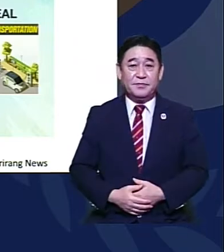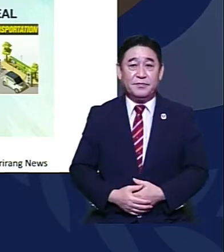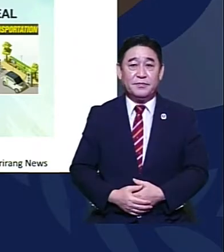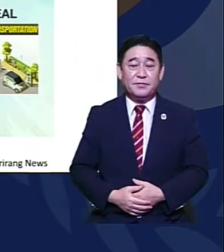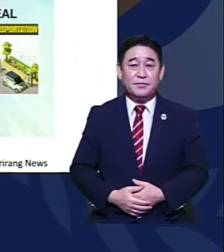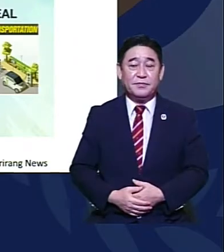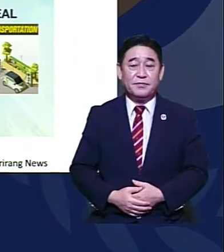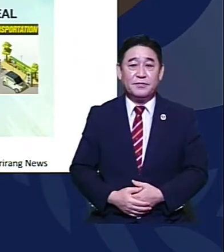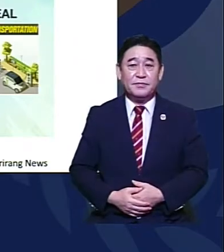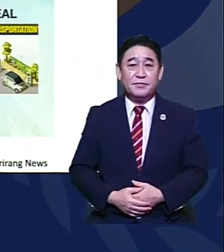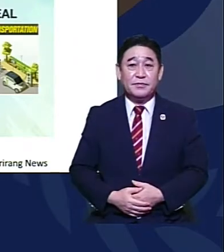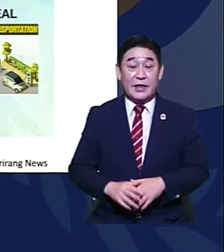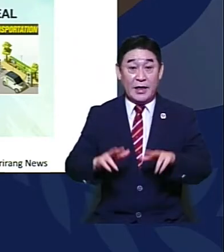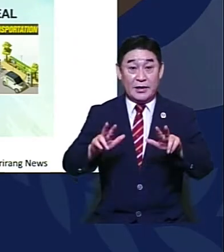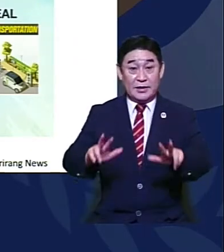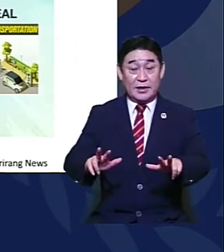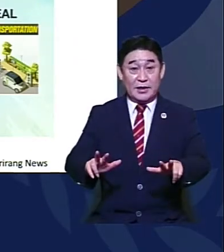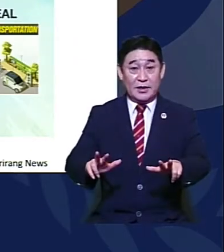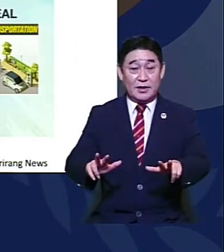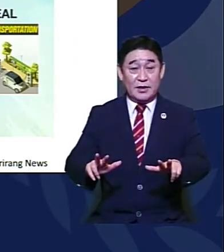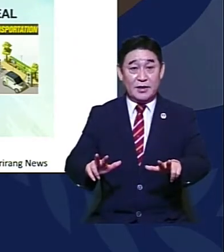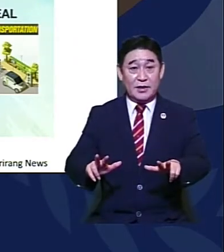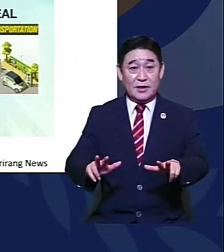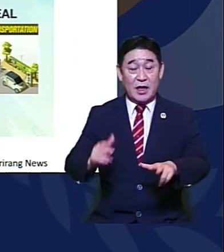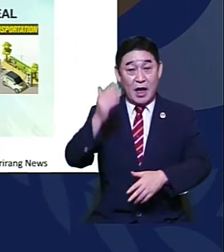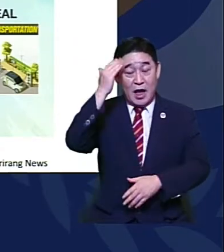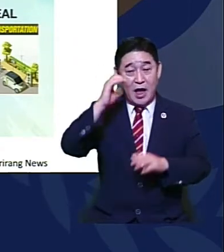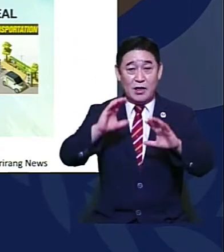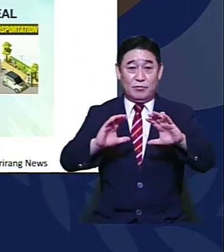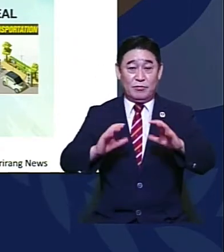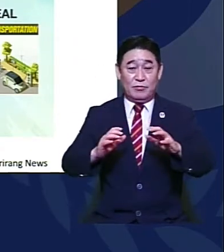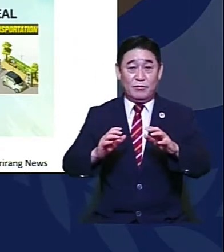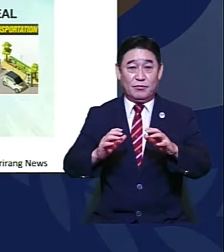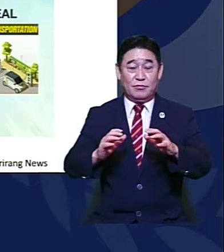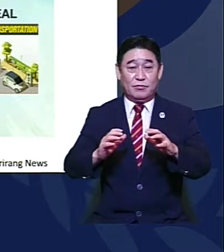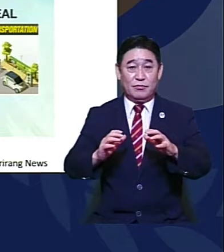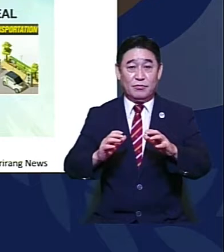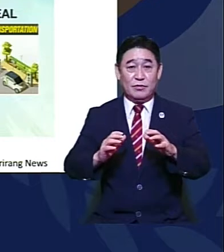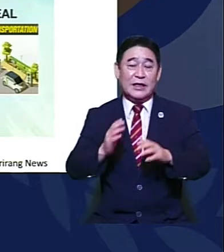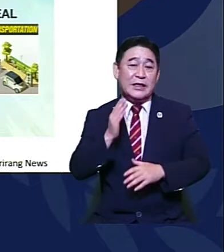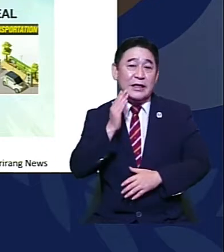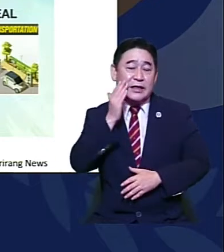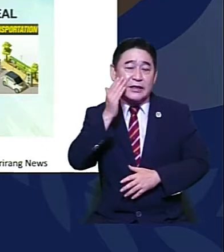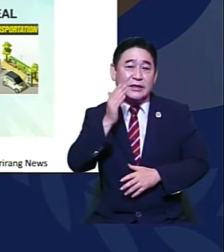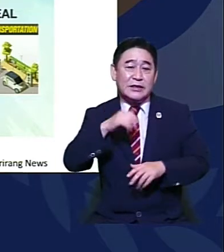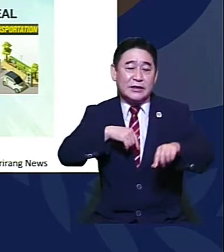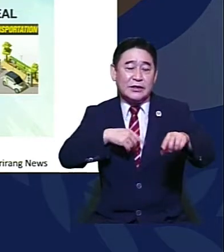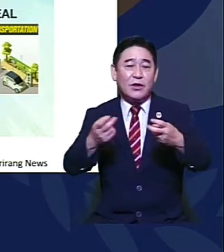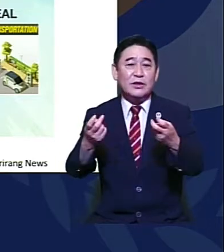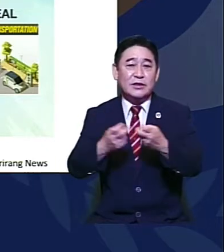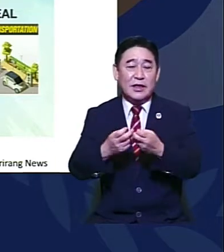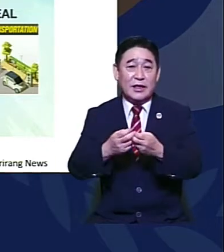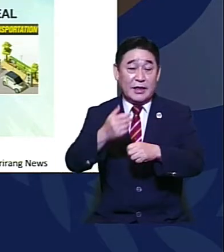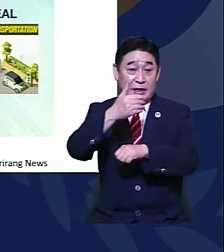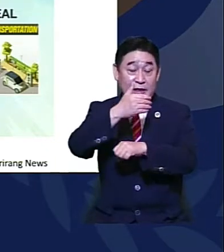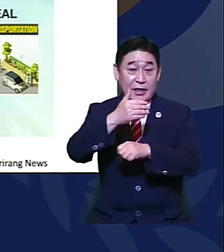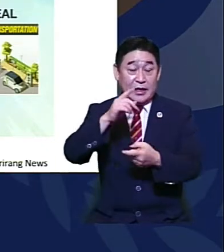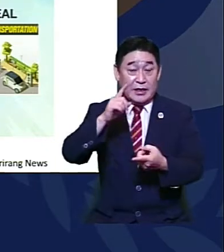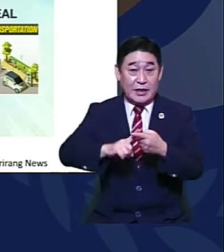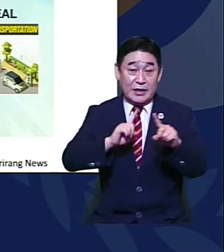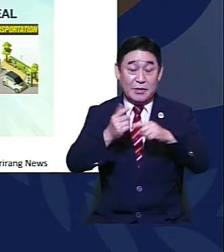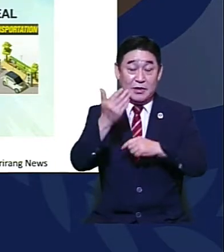Now I would like to move on Korea's Green New Deal ODA strategy.